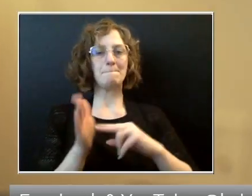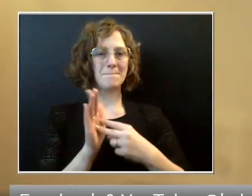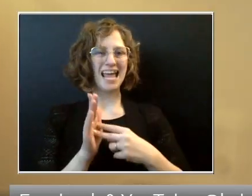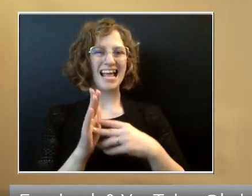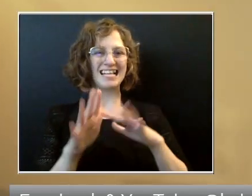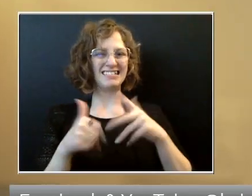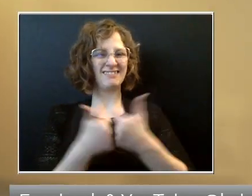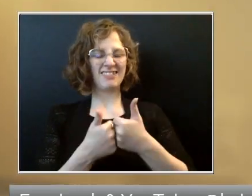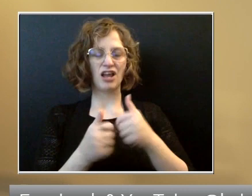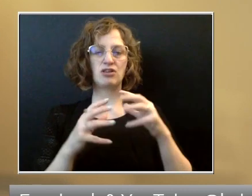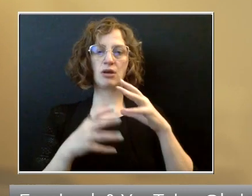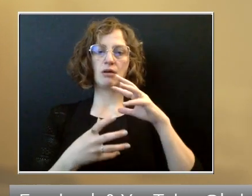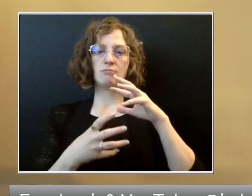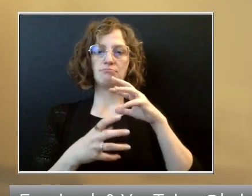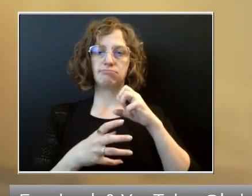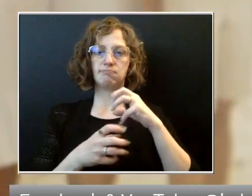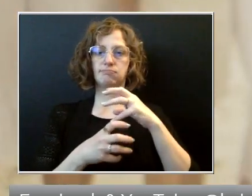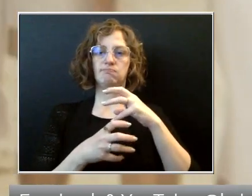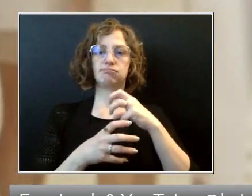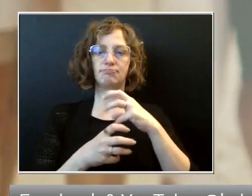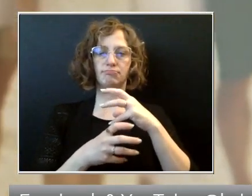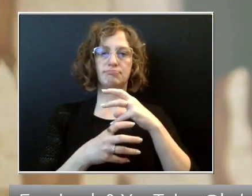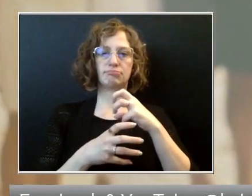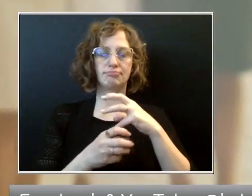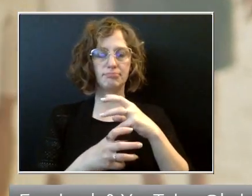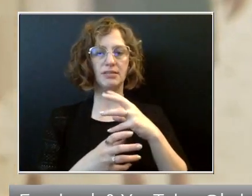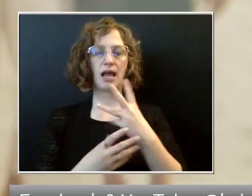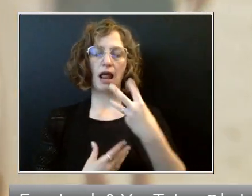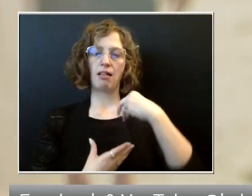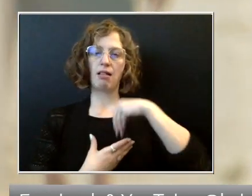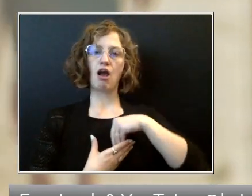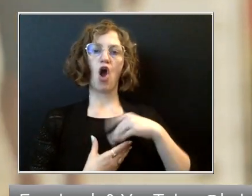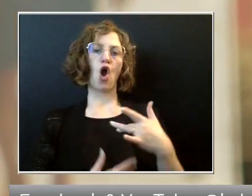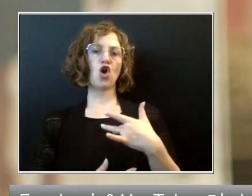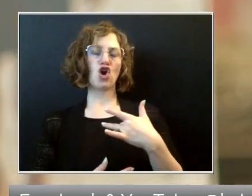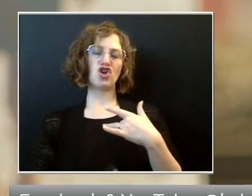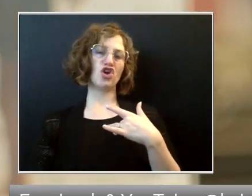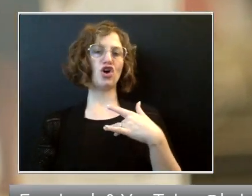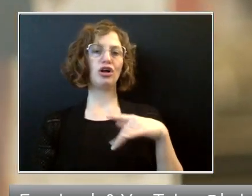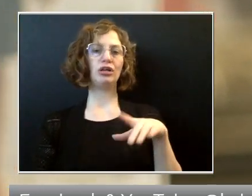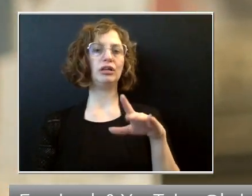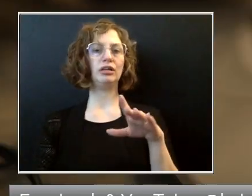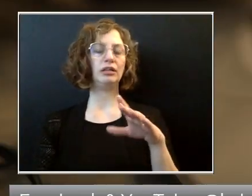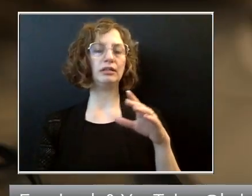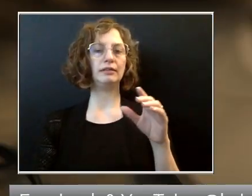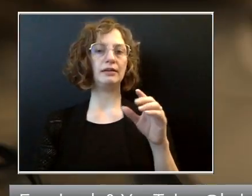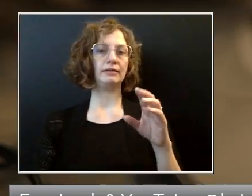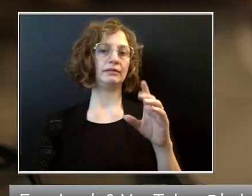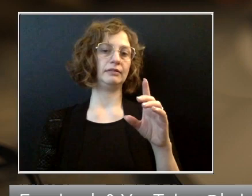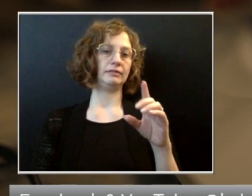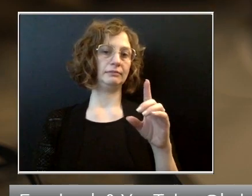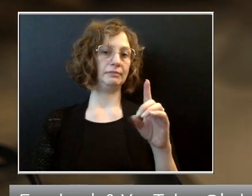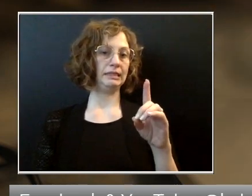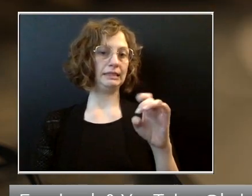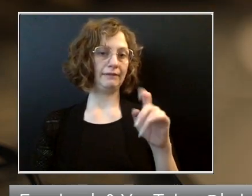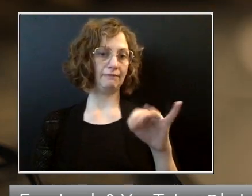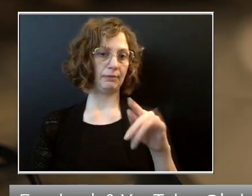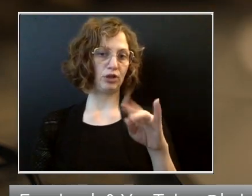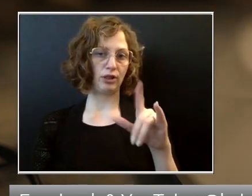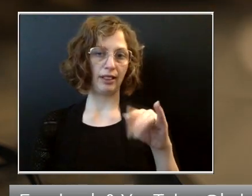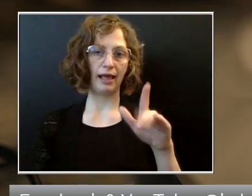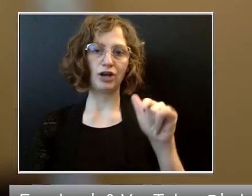or ICD, can jolt your heart back to normal rhythm. Just pick it up and then put it on your device.